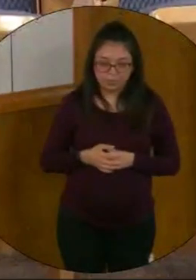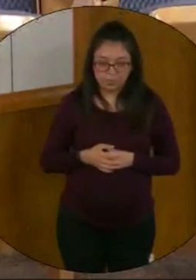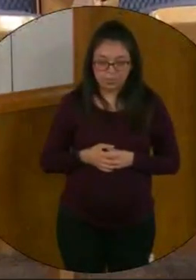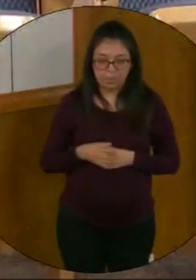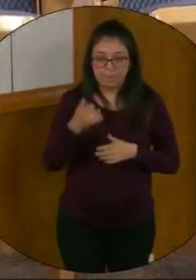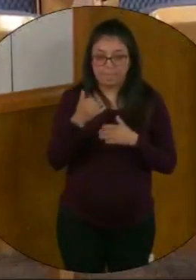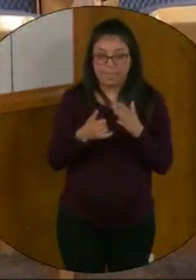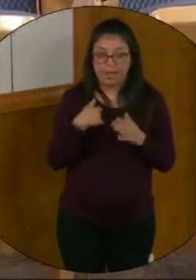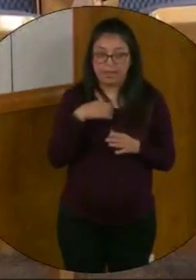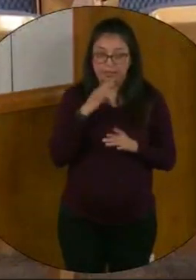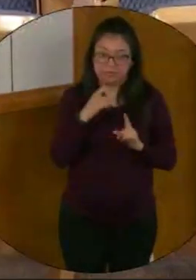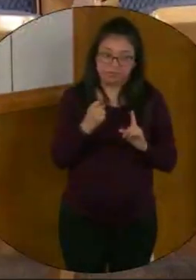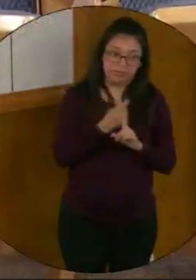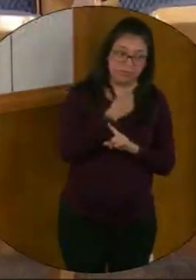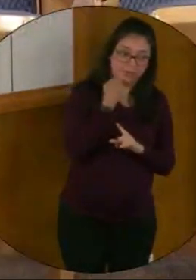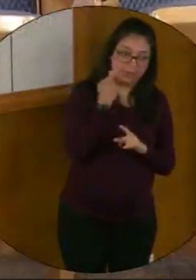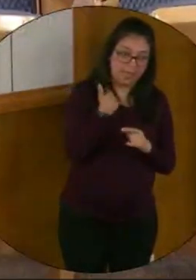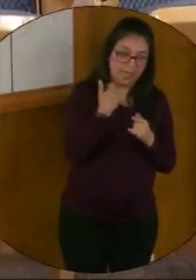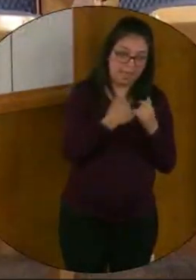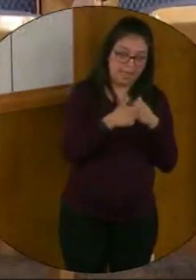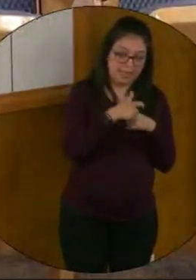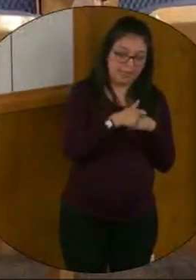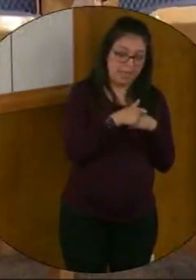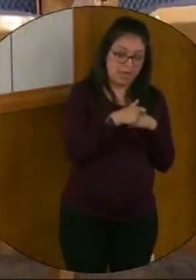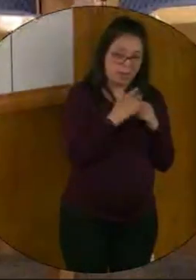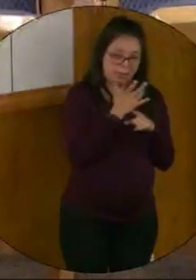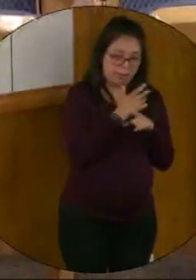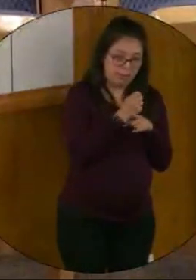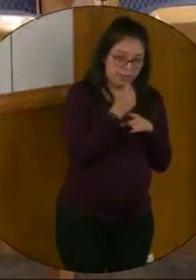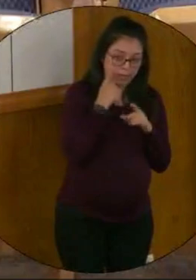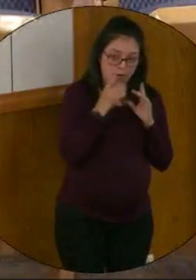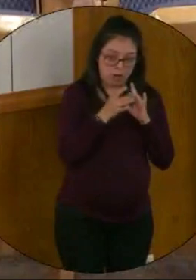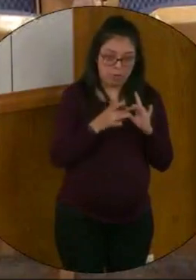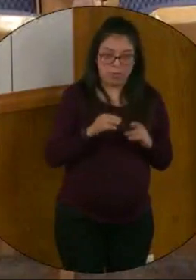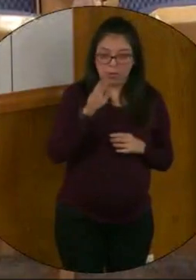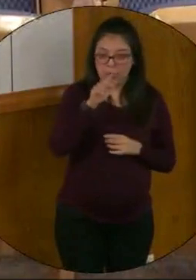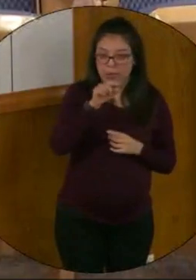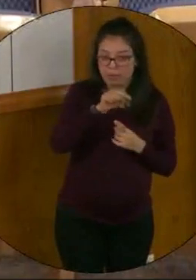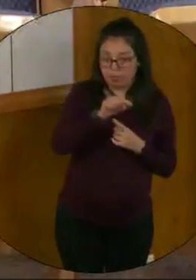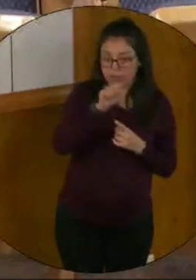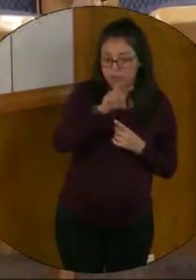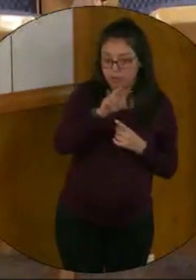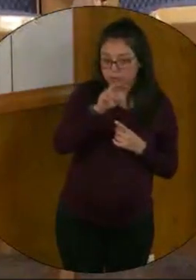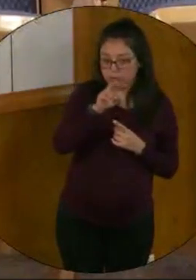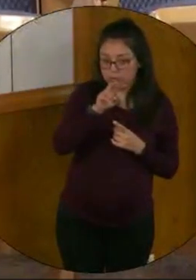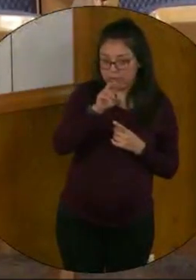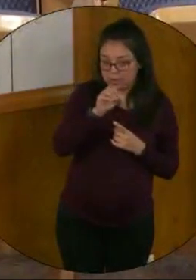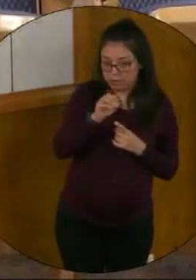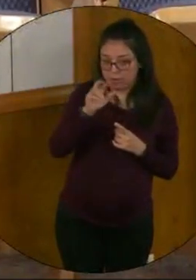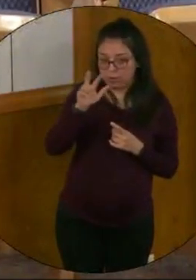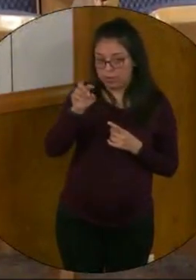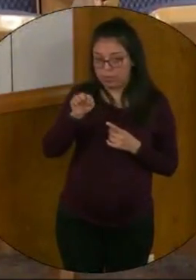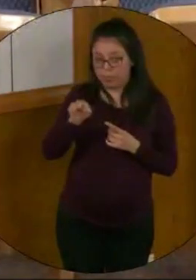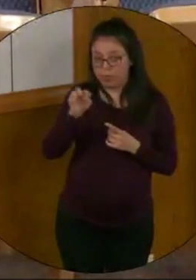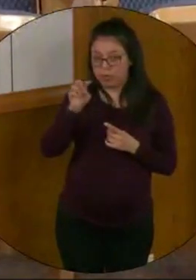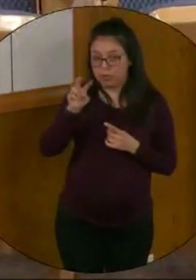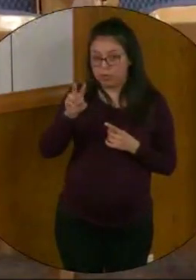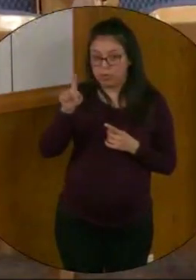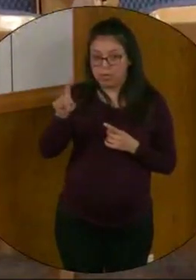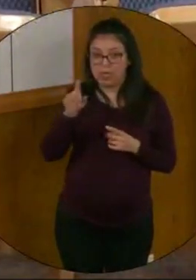go off book because I ran out of time to type my comments. 3.20 and 3.21, the unified